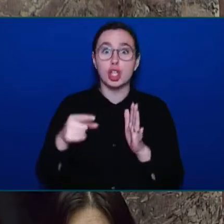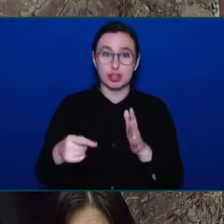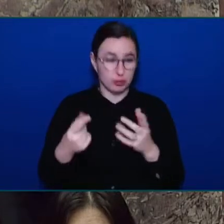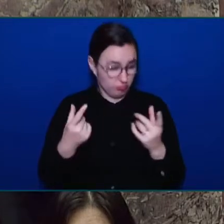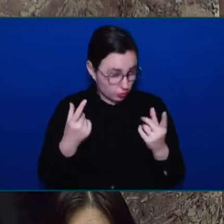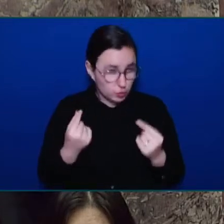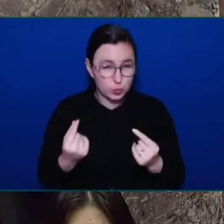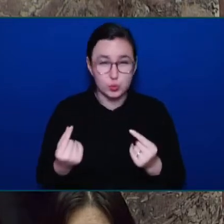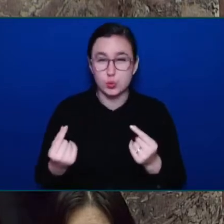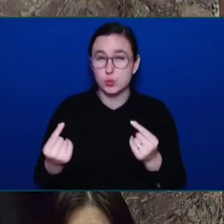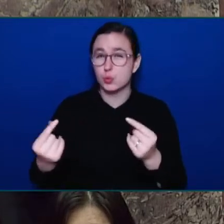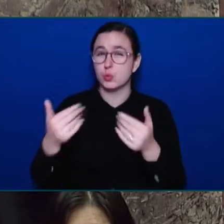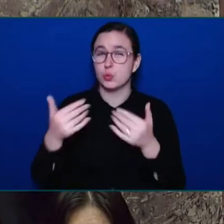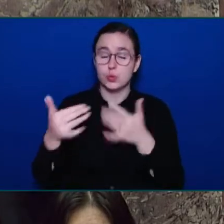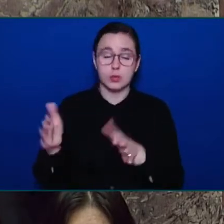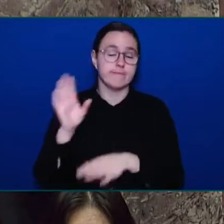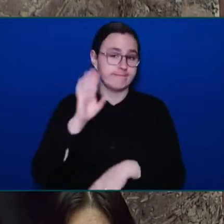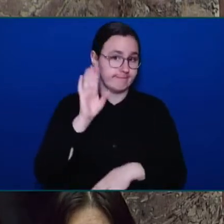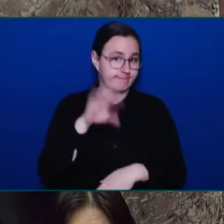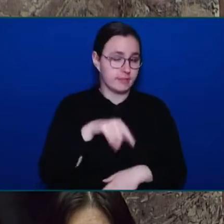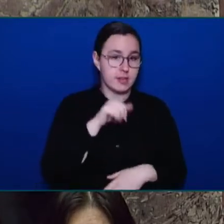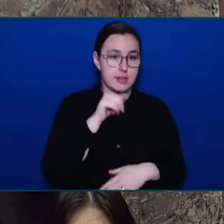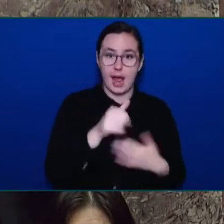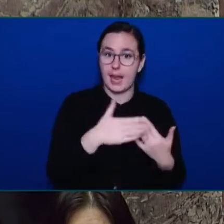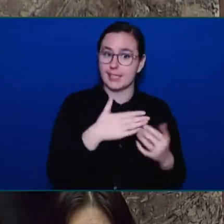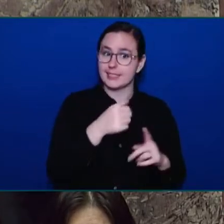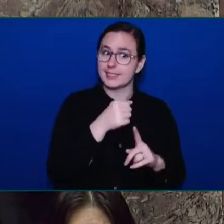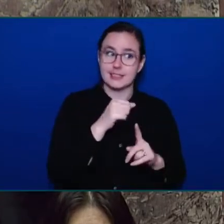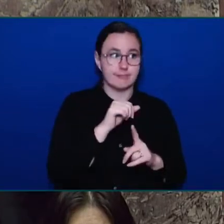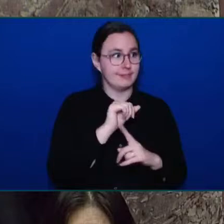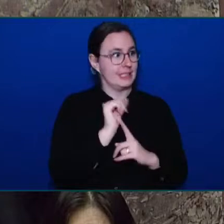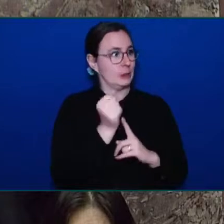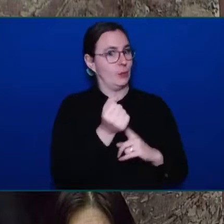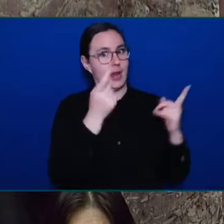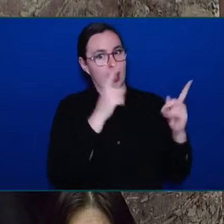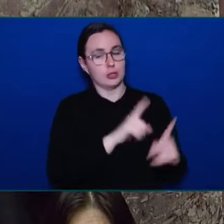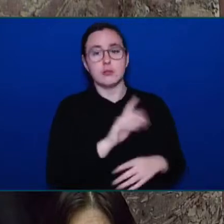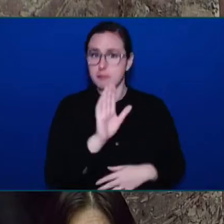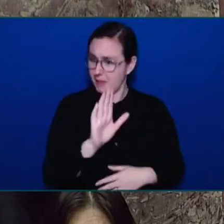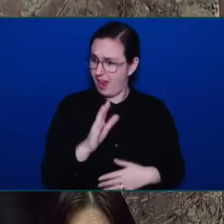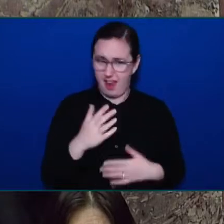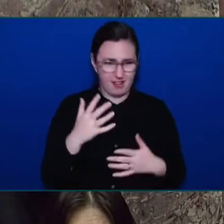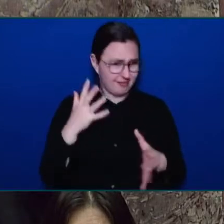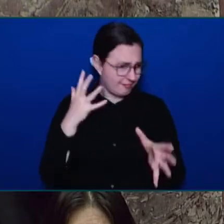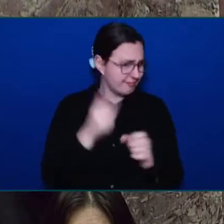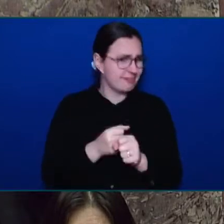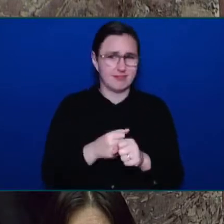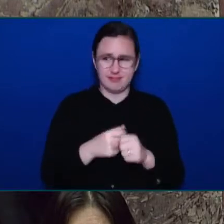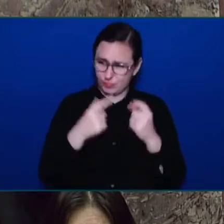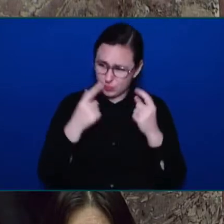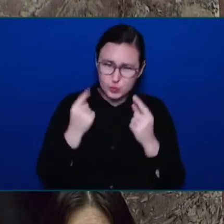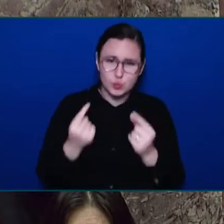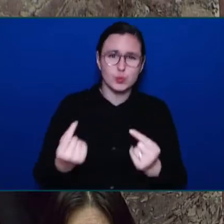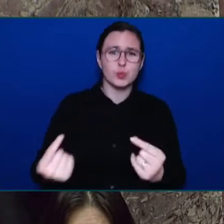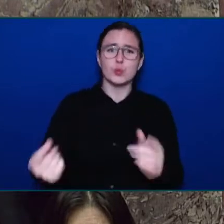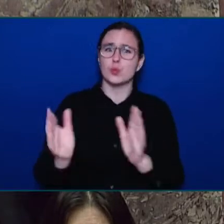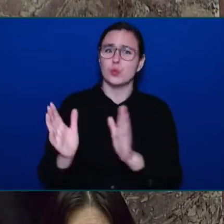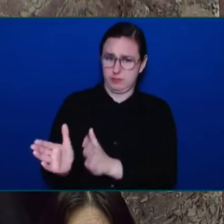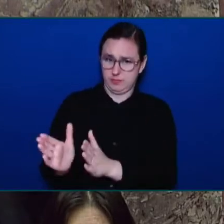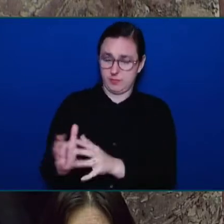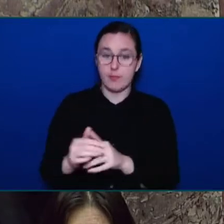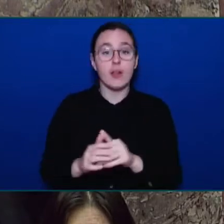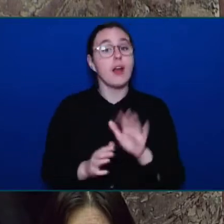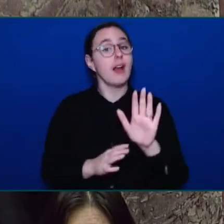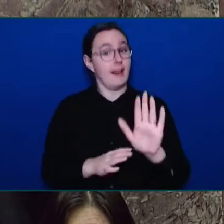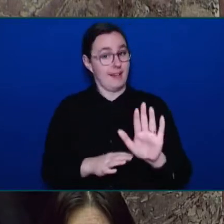done before. Now, Honourable Speaker, when you're facing a pandemic and the challenges of dealing